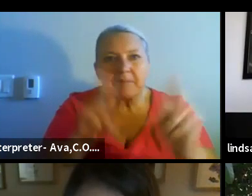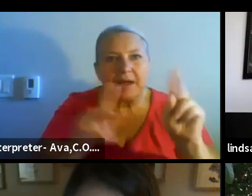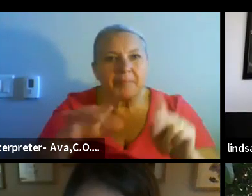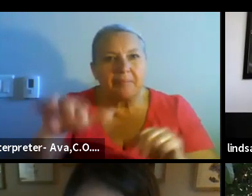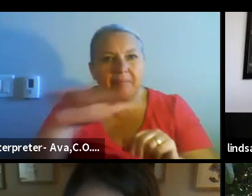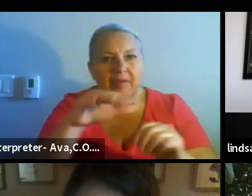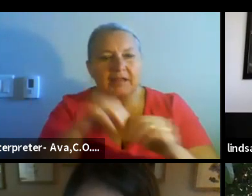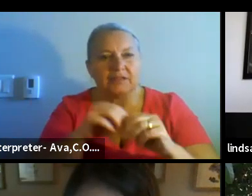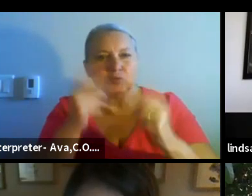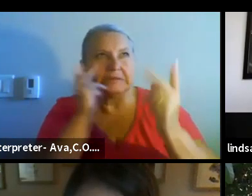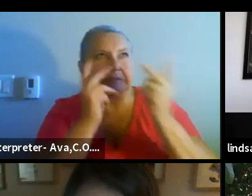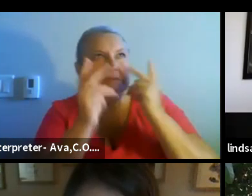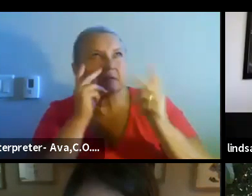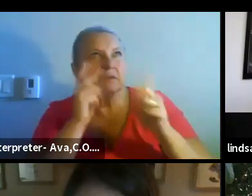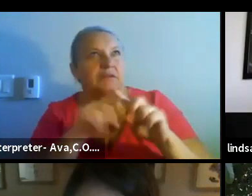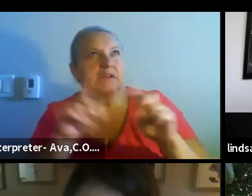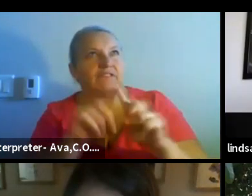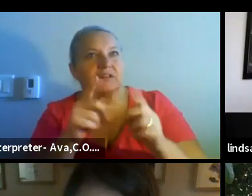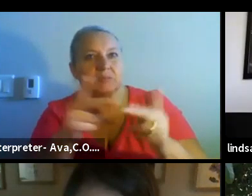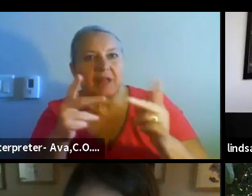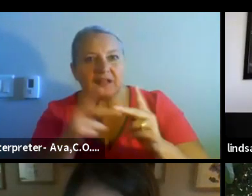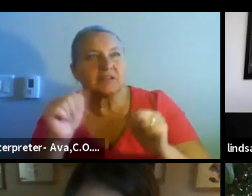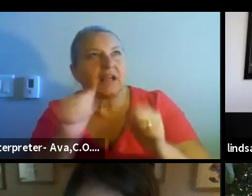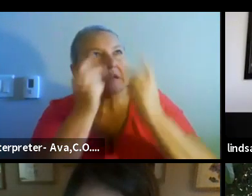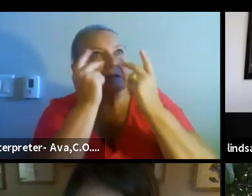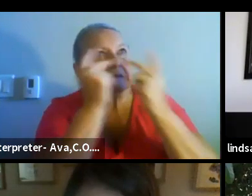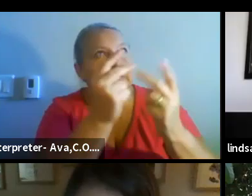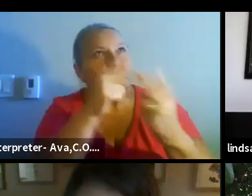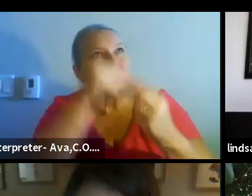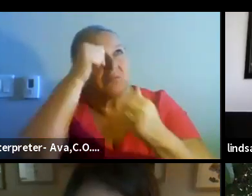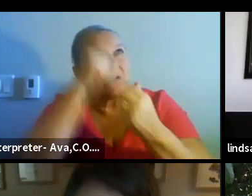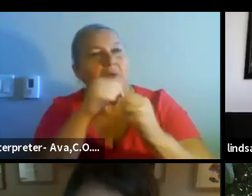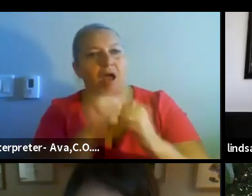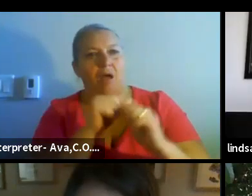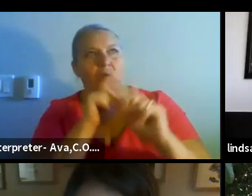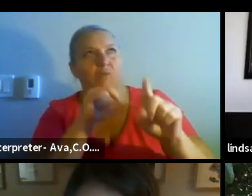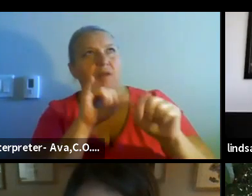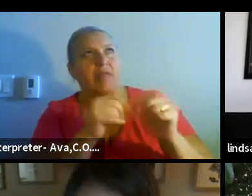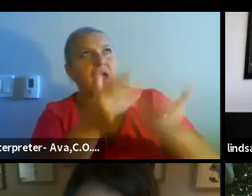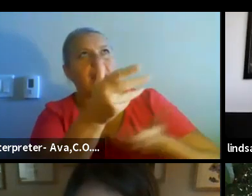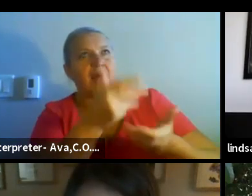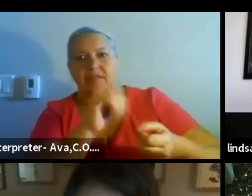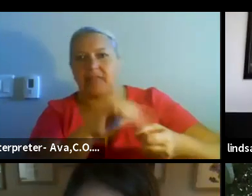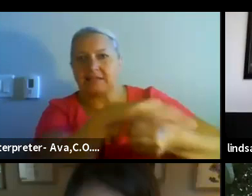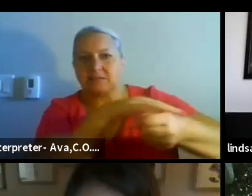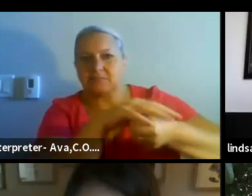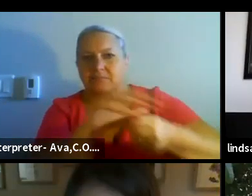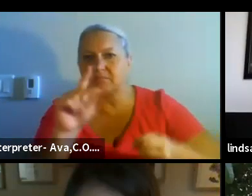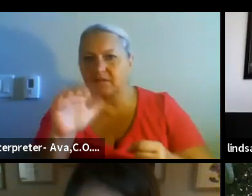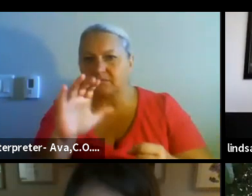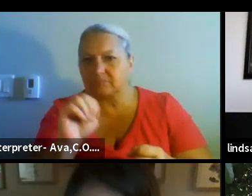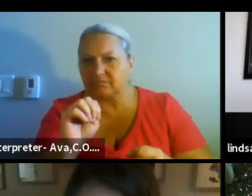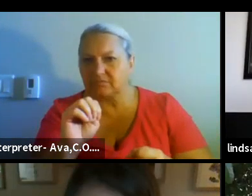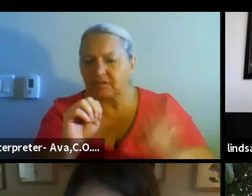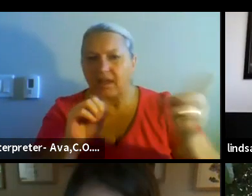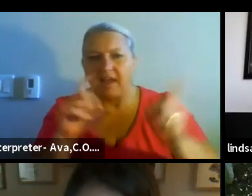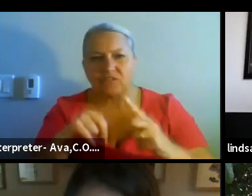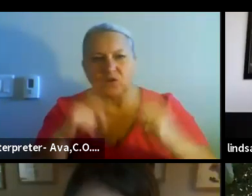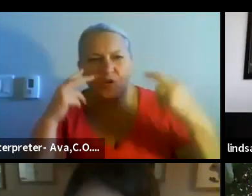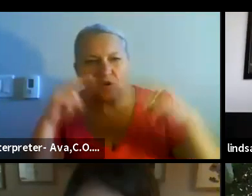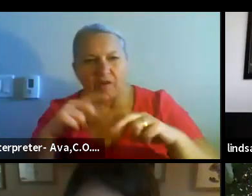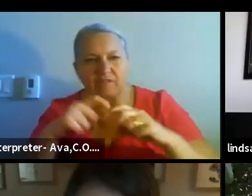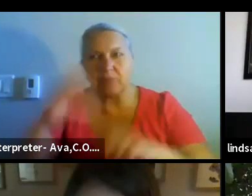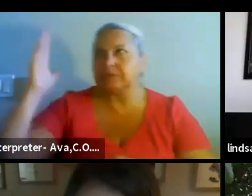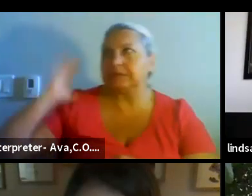spaces in which they were compelled to see, to remember, and to respond to a tangled history of settlement,